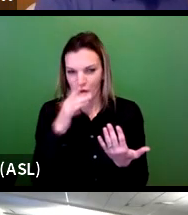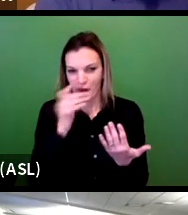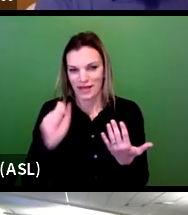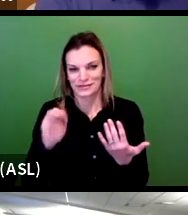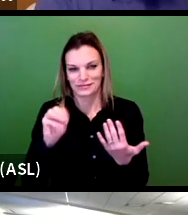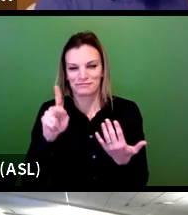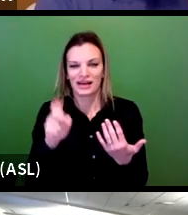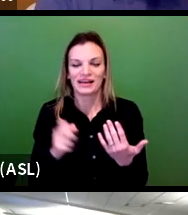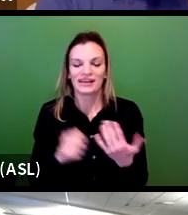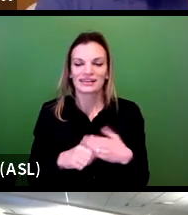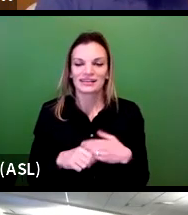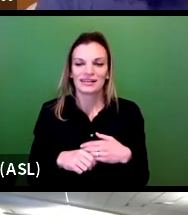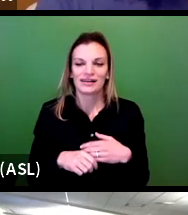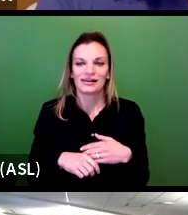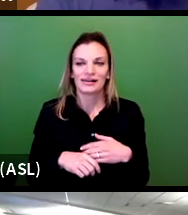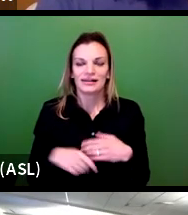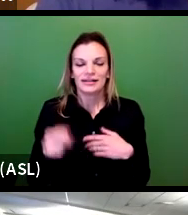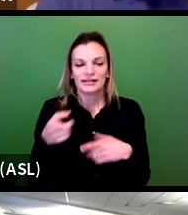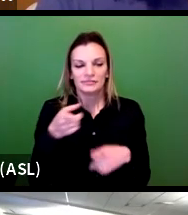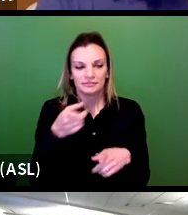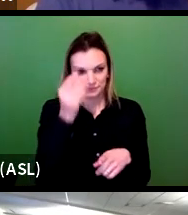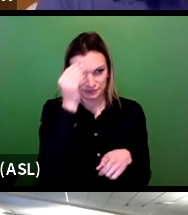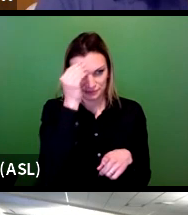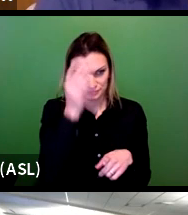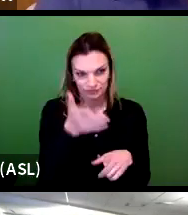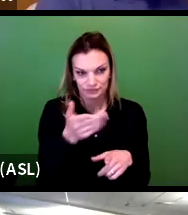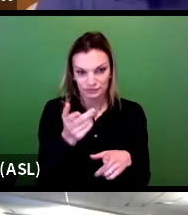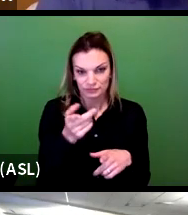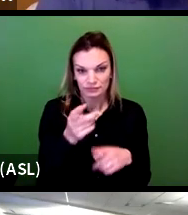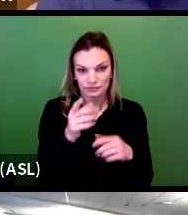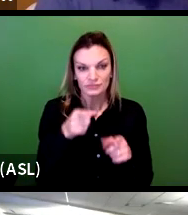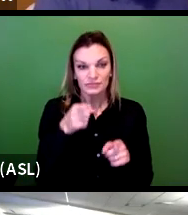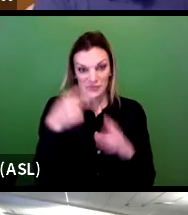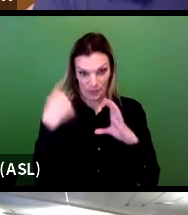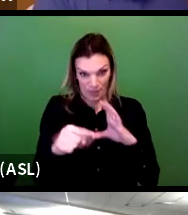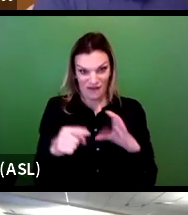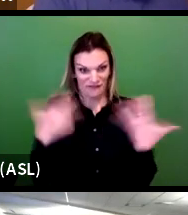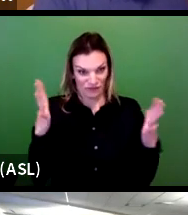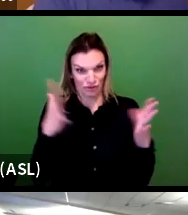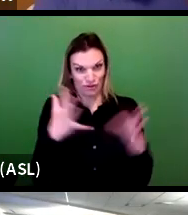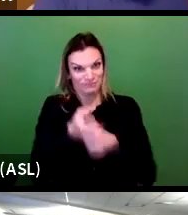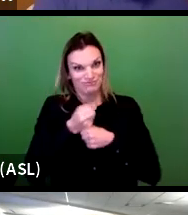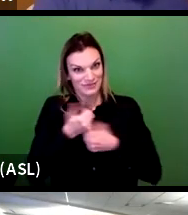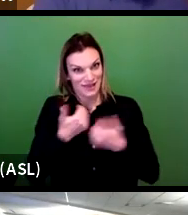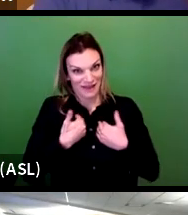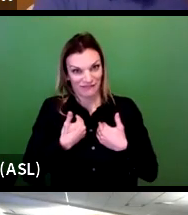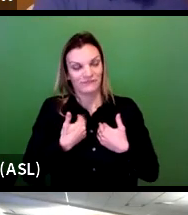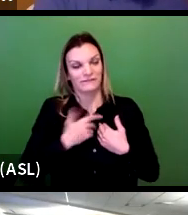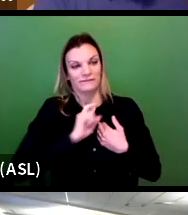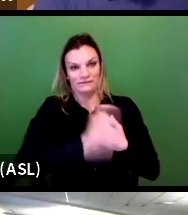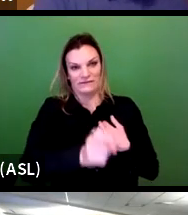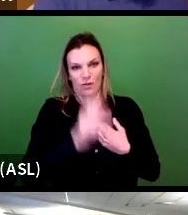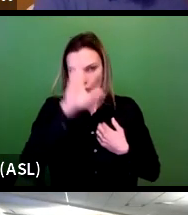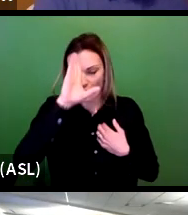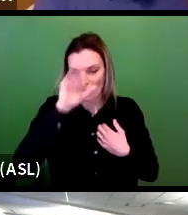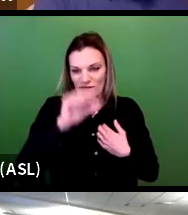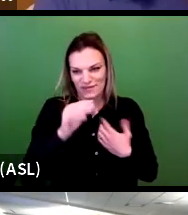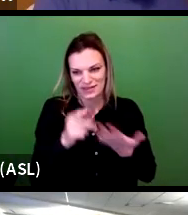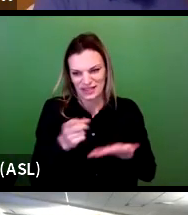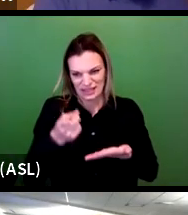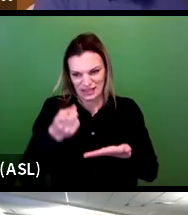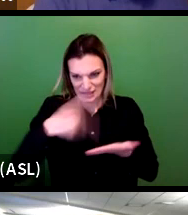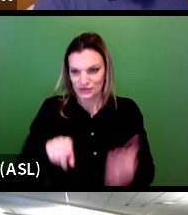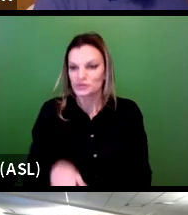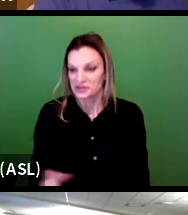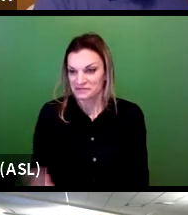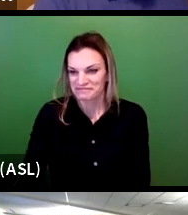is. We have had, once you have your email addresses, which again, I'm hoping will be next week, we will